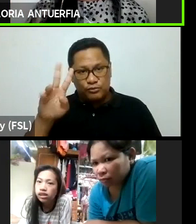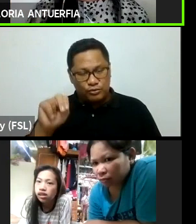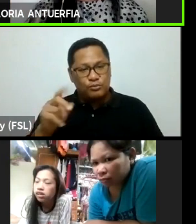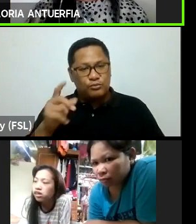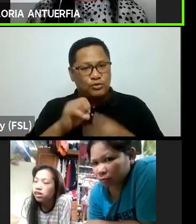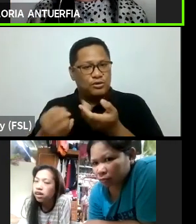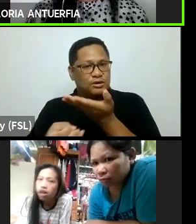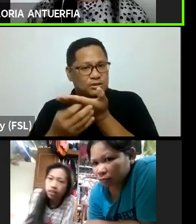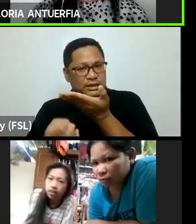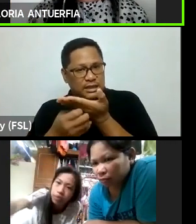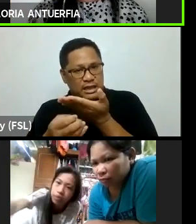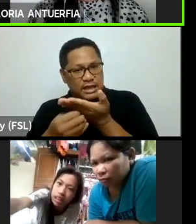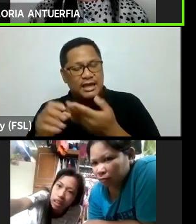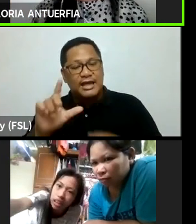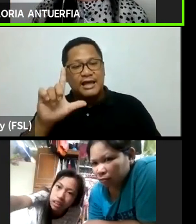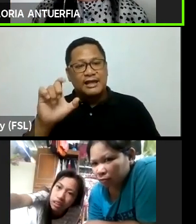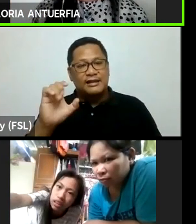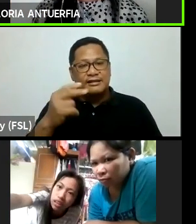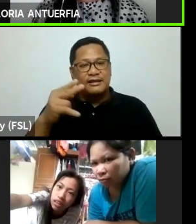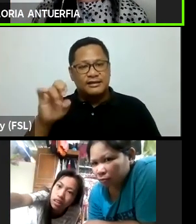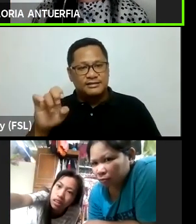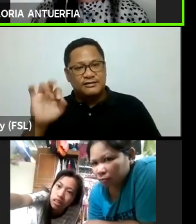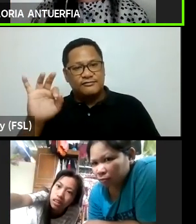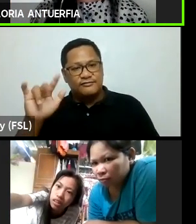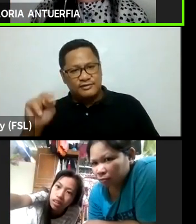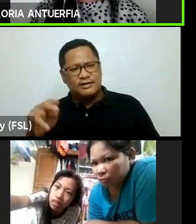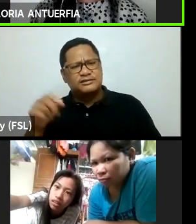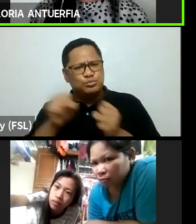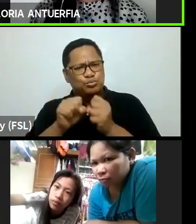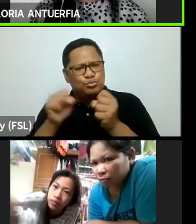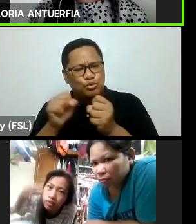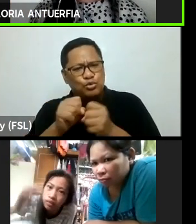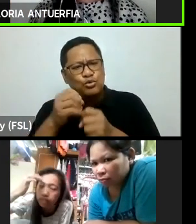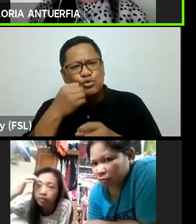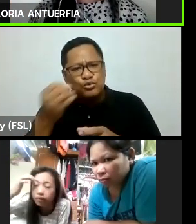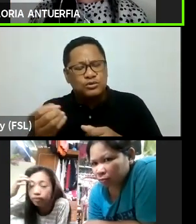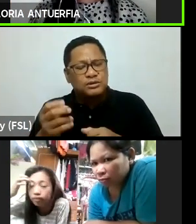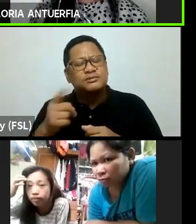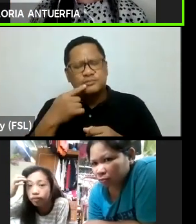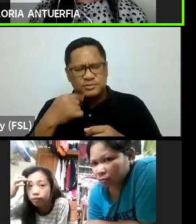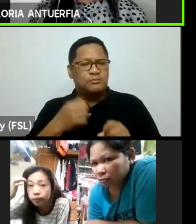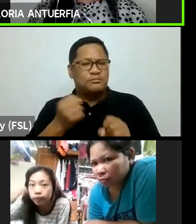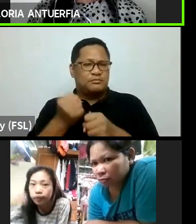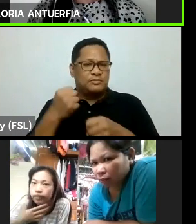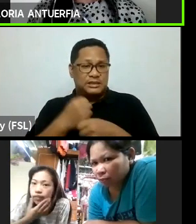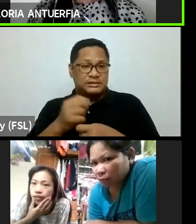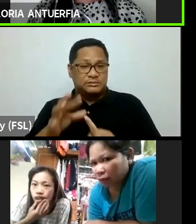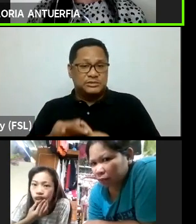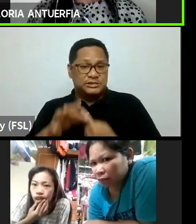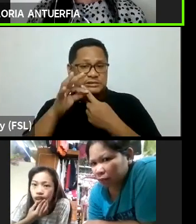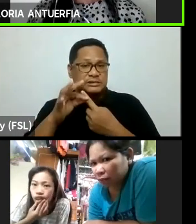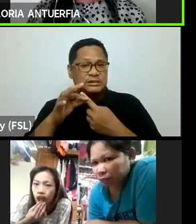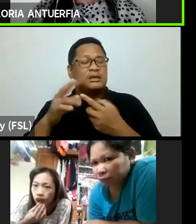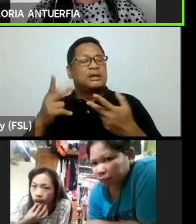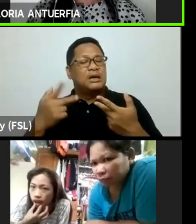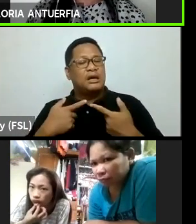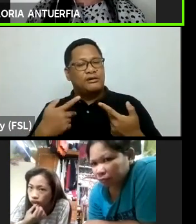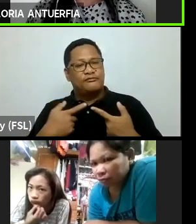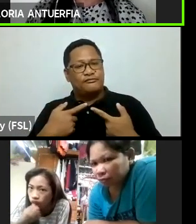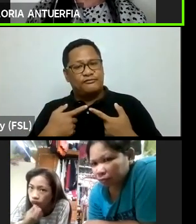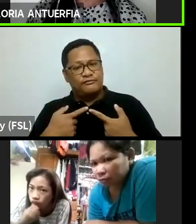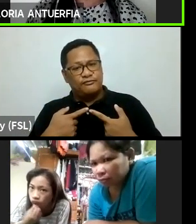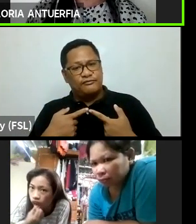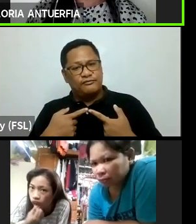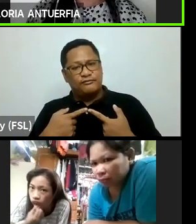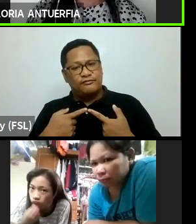flan, and pag kami mga small orders, tapos yung mga short orders, ginagawa ko yon. Especially when I had my